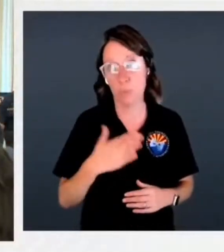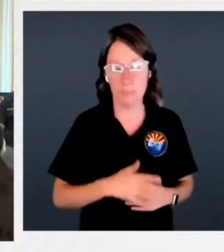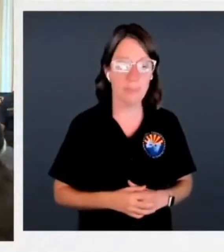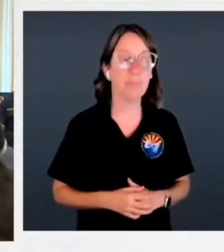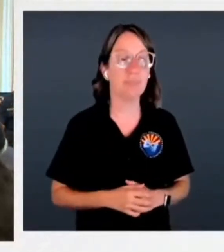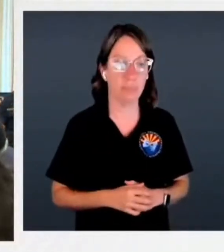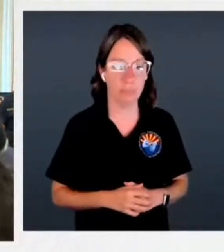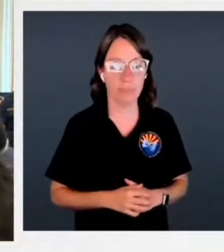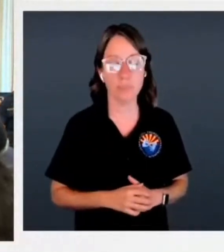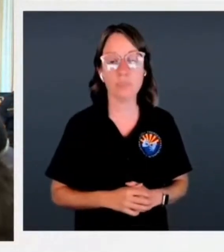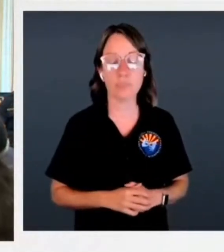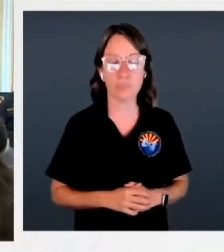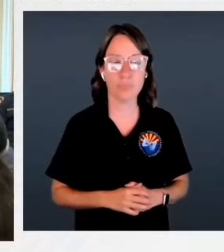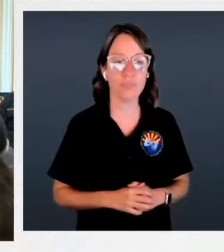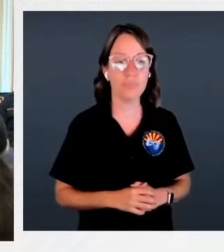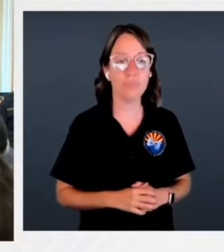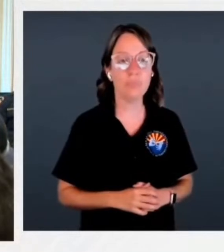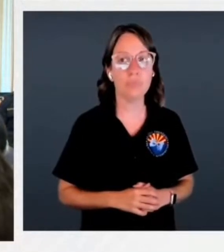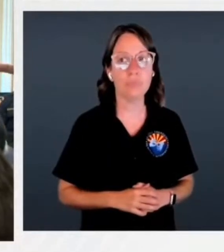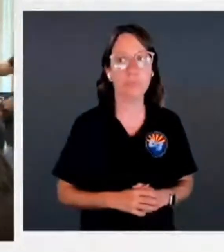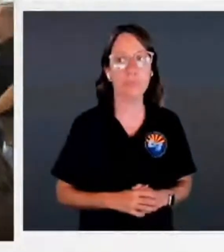Yeah, come on up.